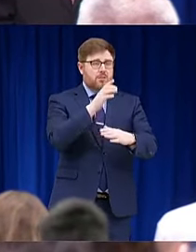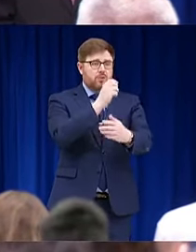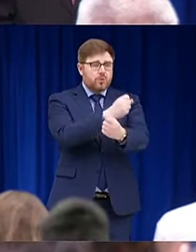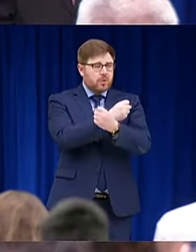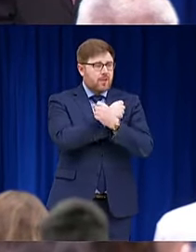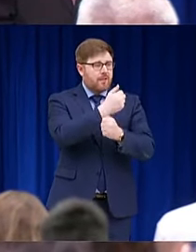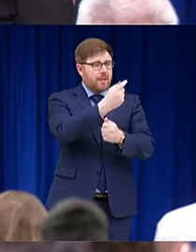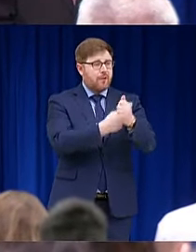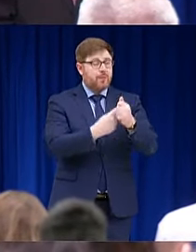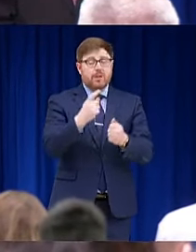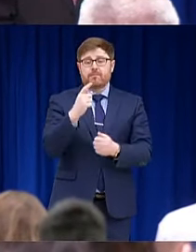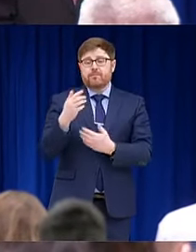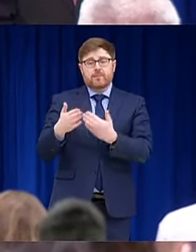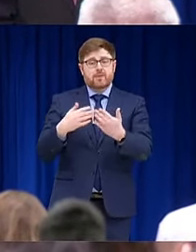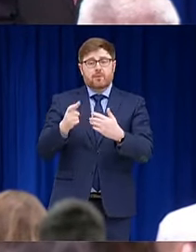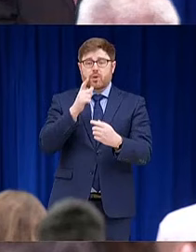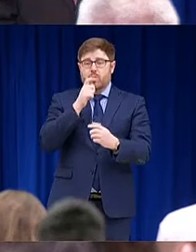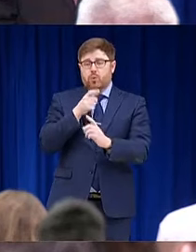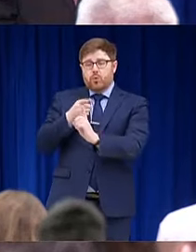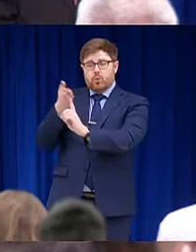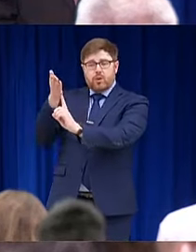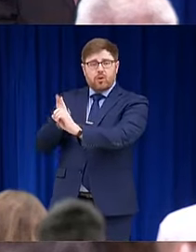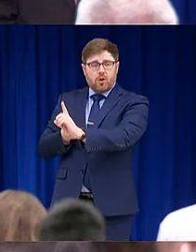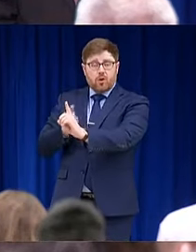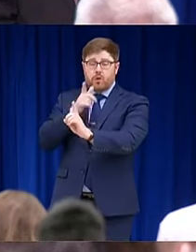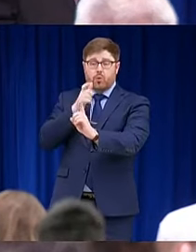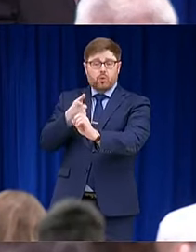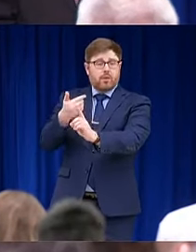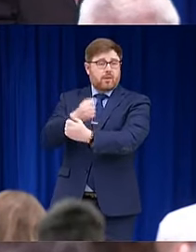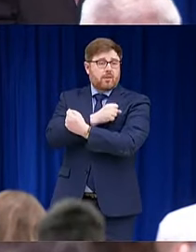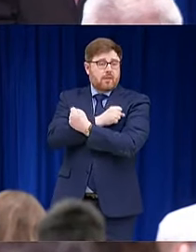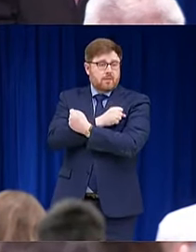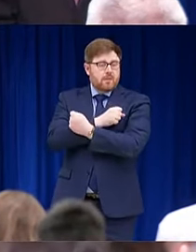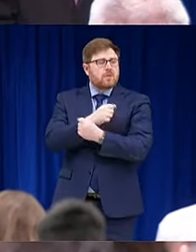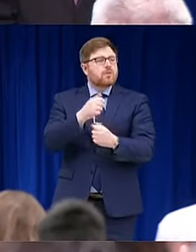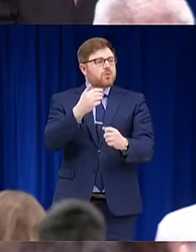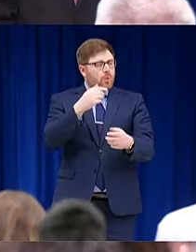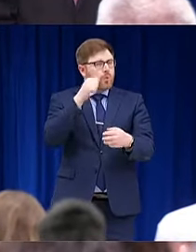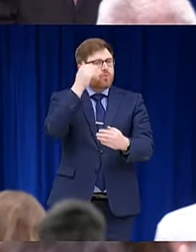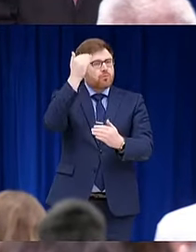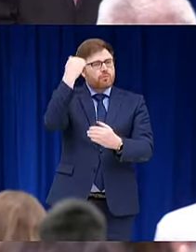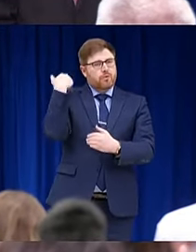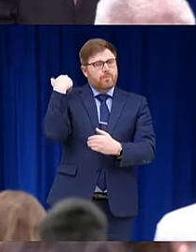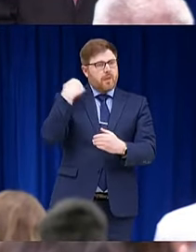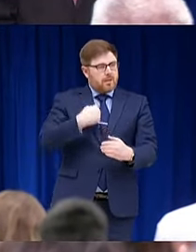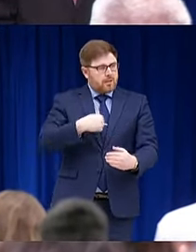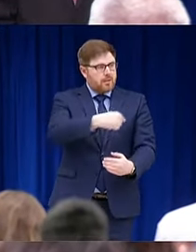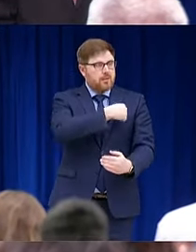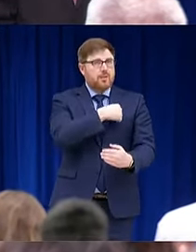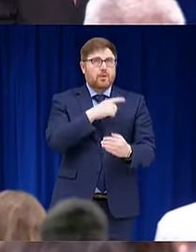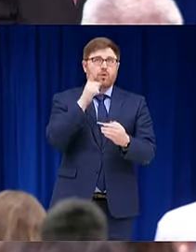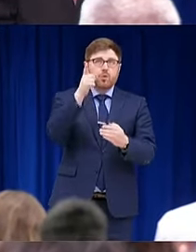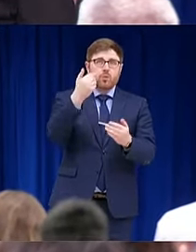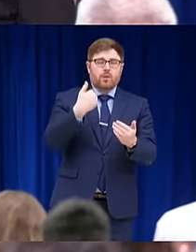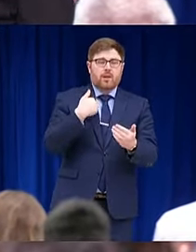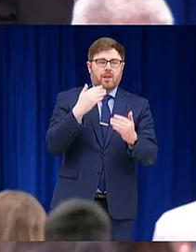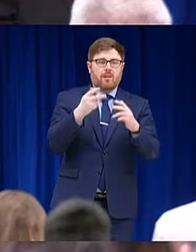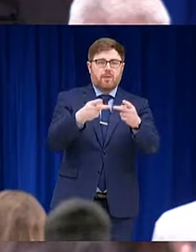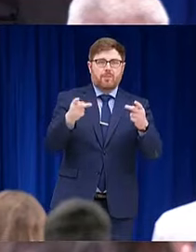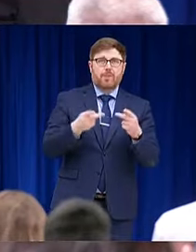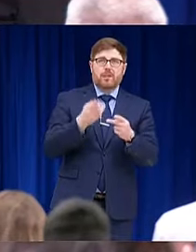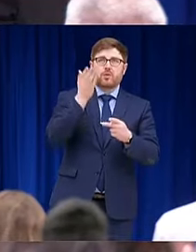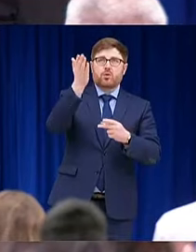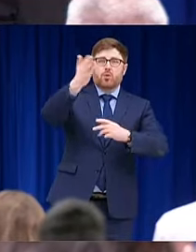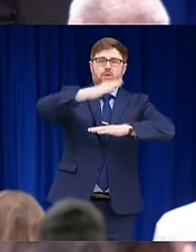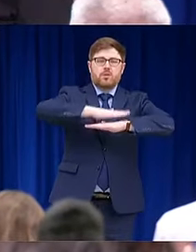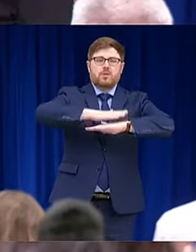who they are and who they love. Remind us you have a place for all of us at your table.